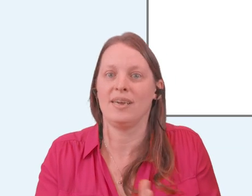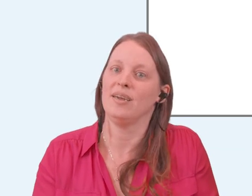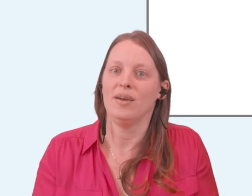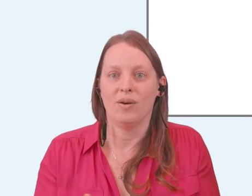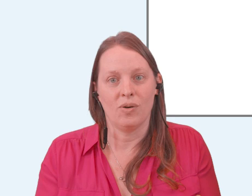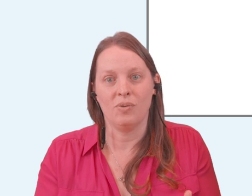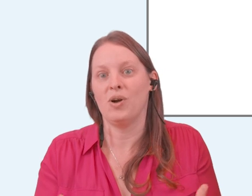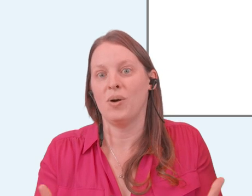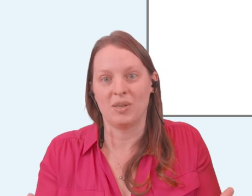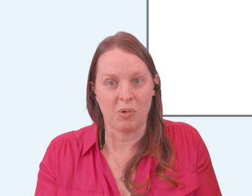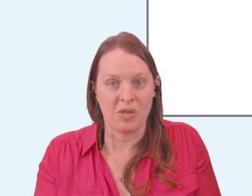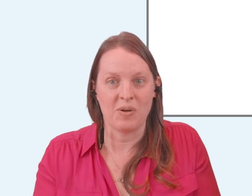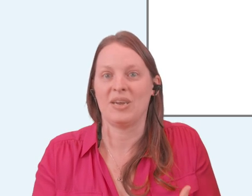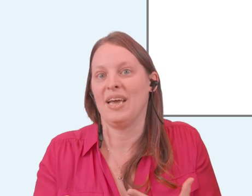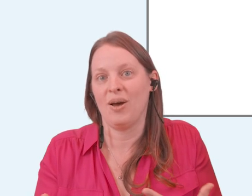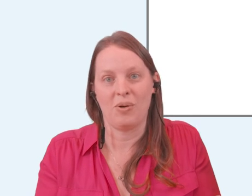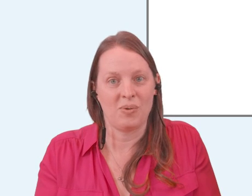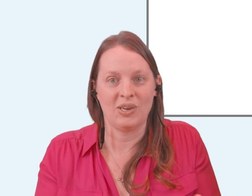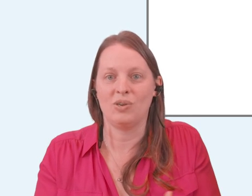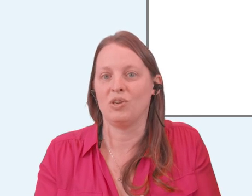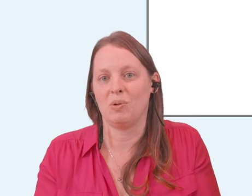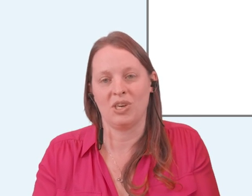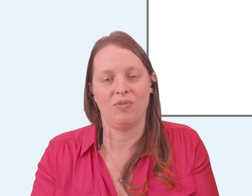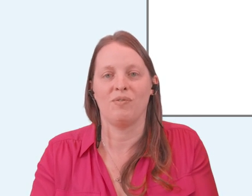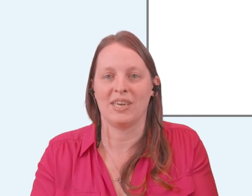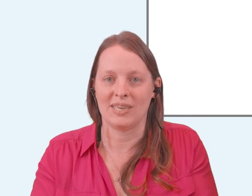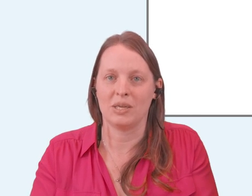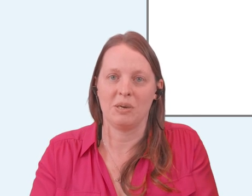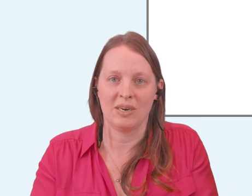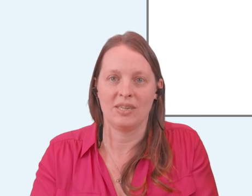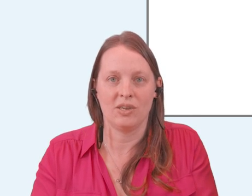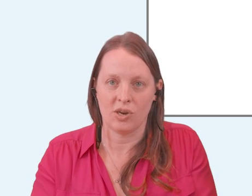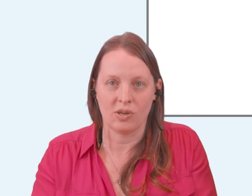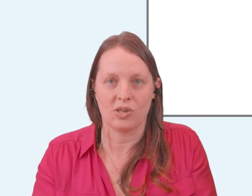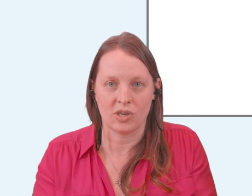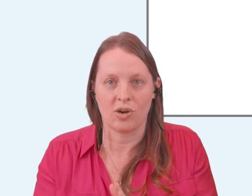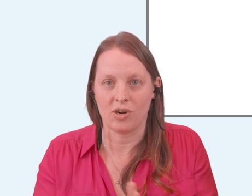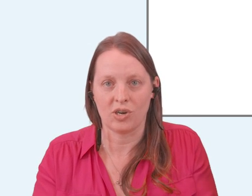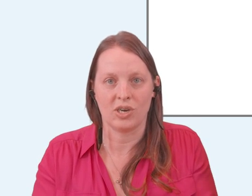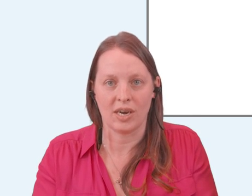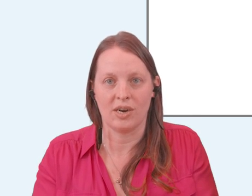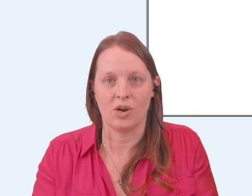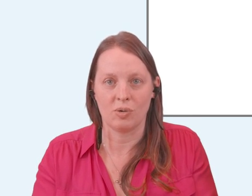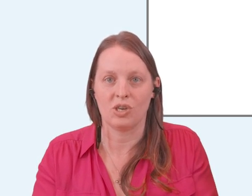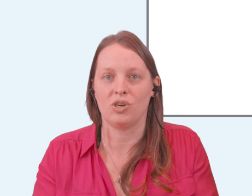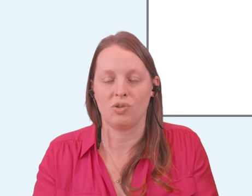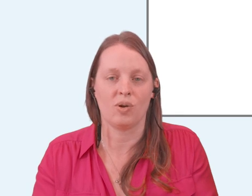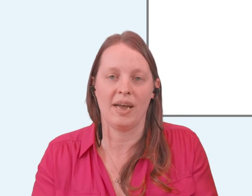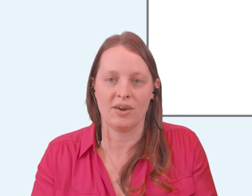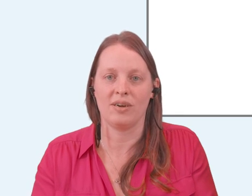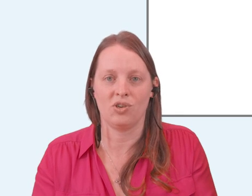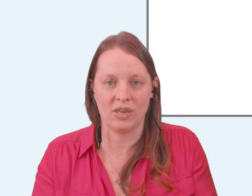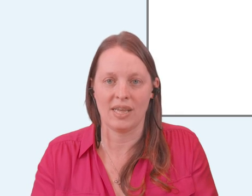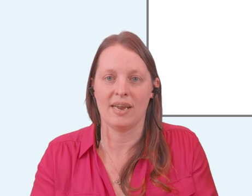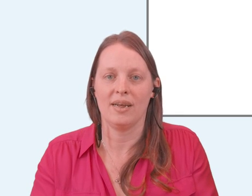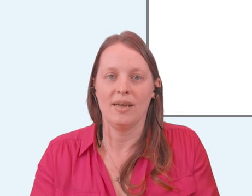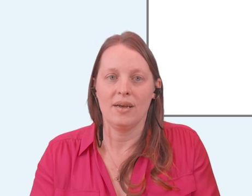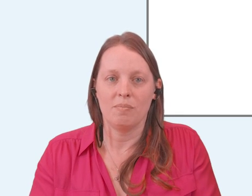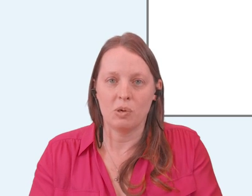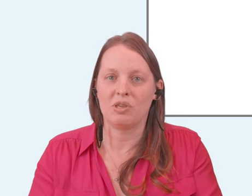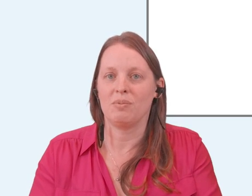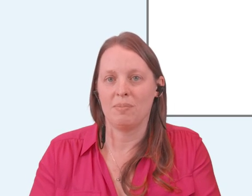to say, "Oh no, it's more than one canal. What do I do?" Especially if you have less experience, it's harder to kind of know what to do. So I agree. Treat